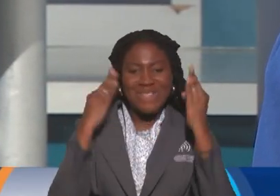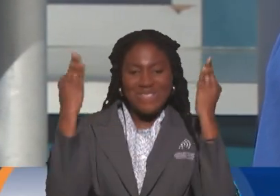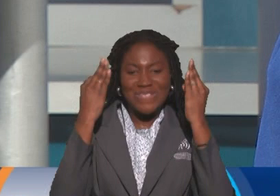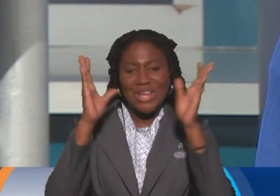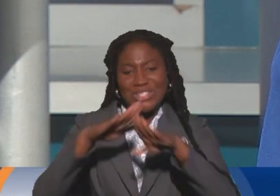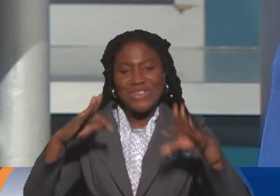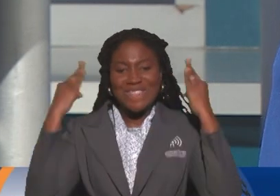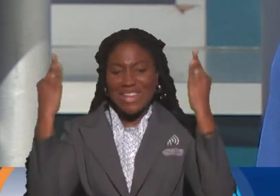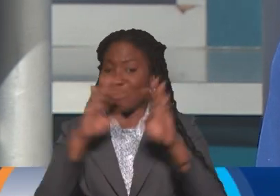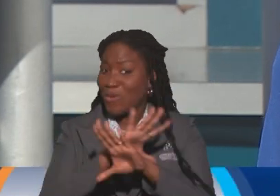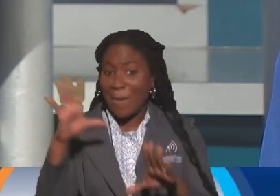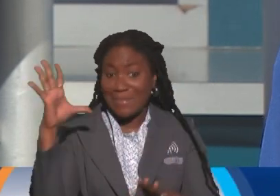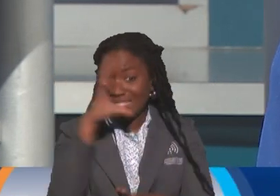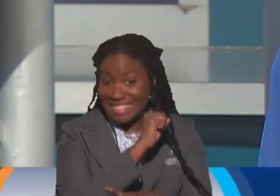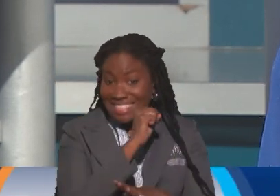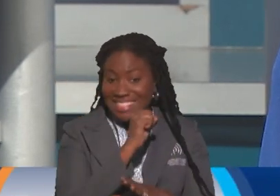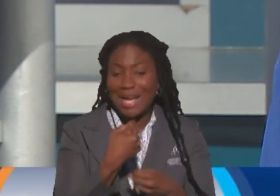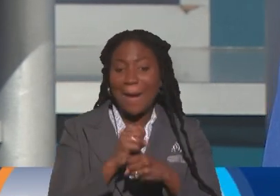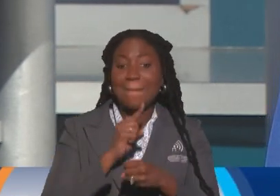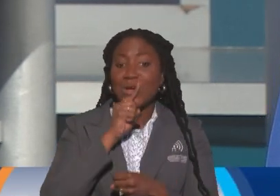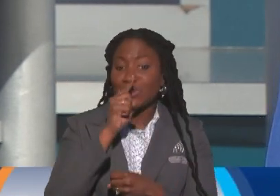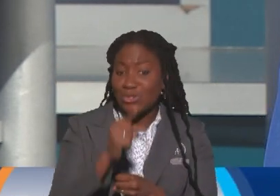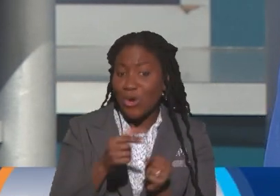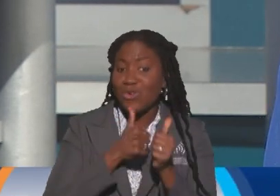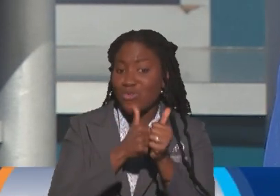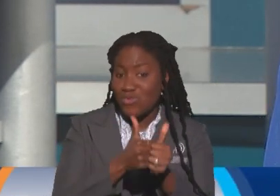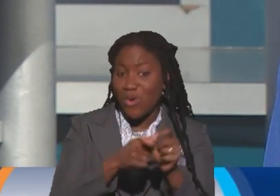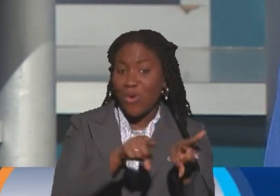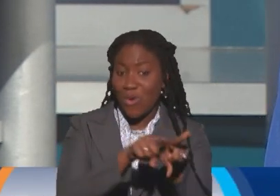Children's Festival. You don't want to miss it. Make sure that you follow